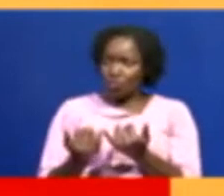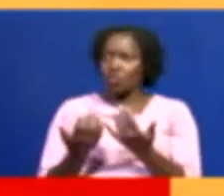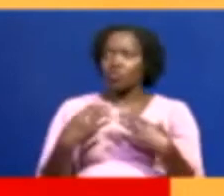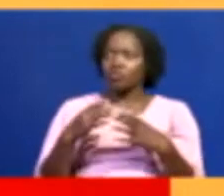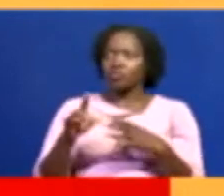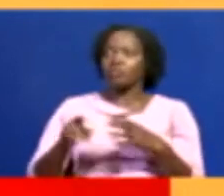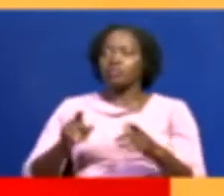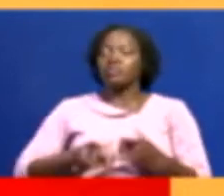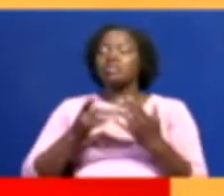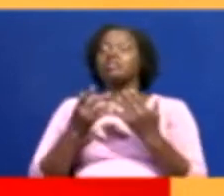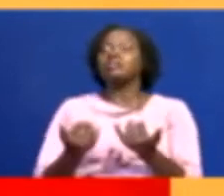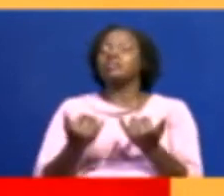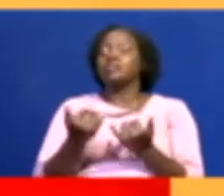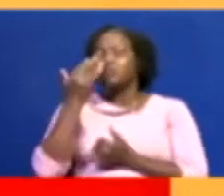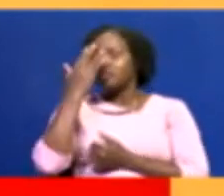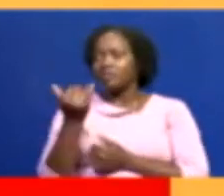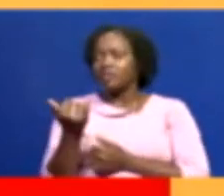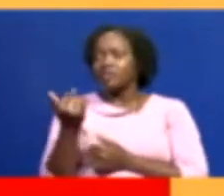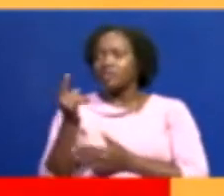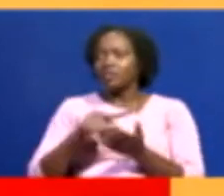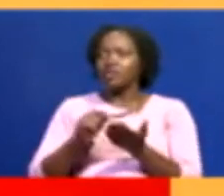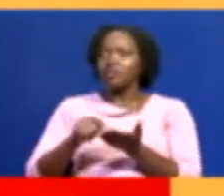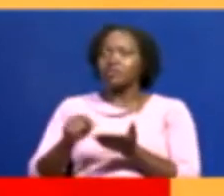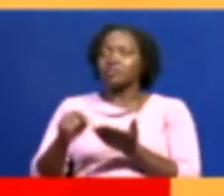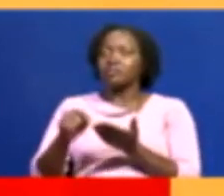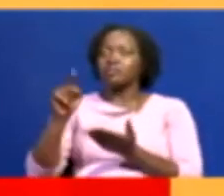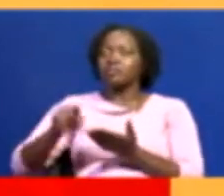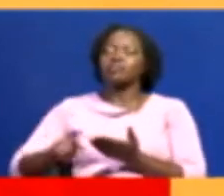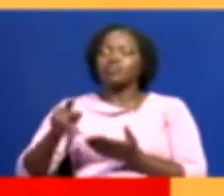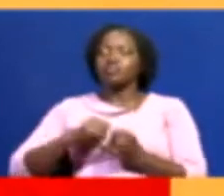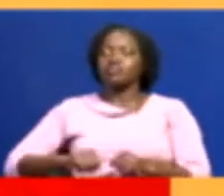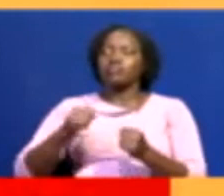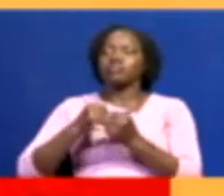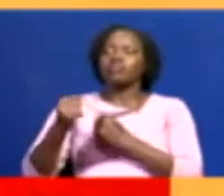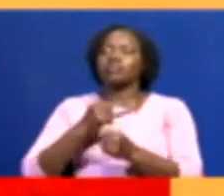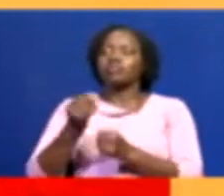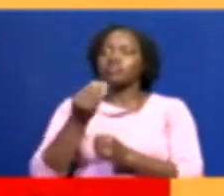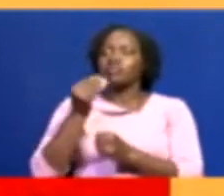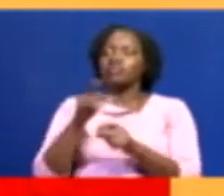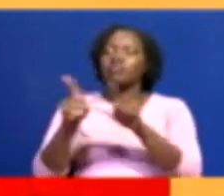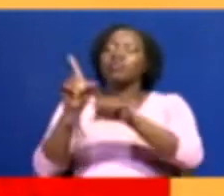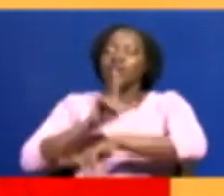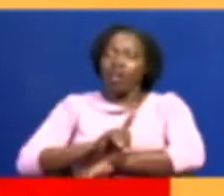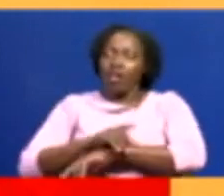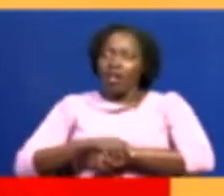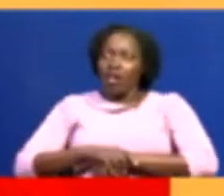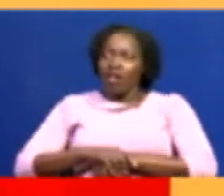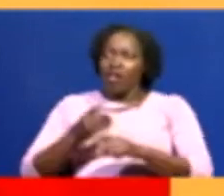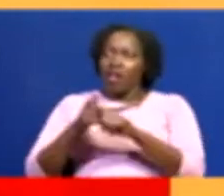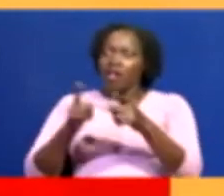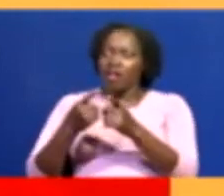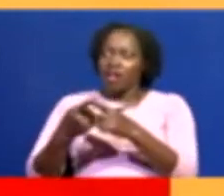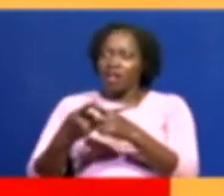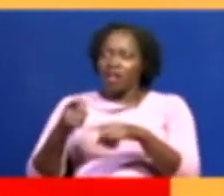People need to survive now, because you know the what we are planting and stuff cannot be able to be harvested and consumed on the same day. Mm-hmm. But then